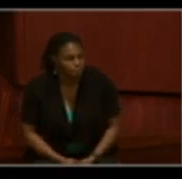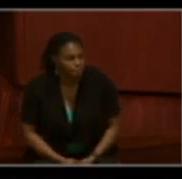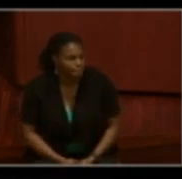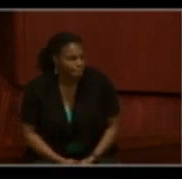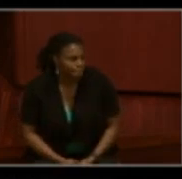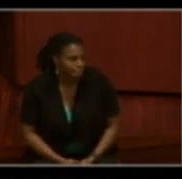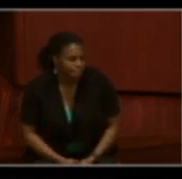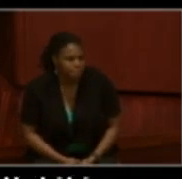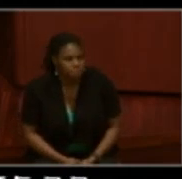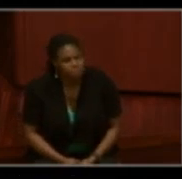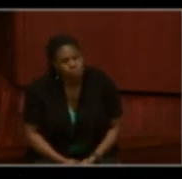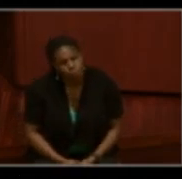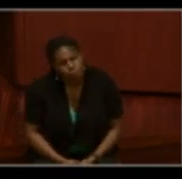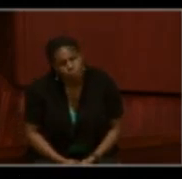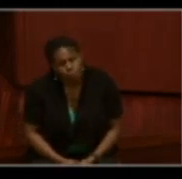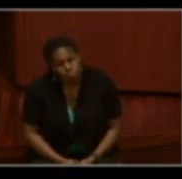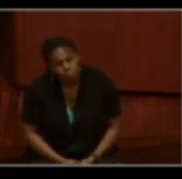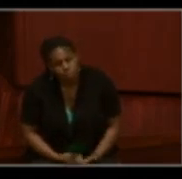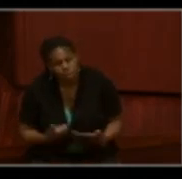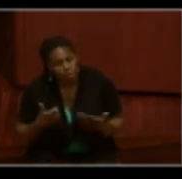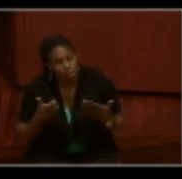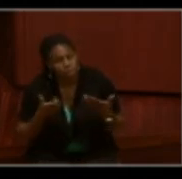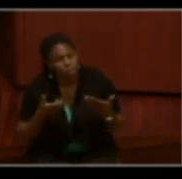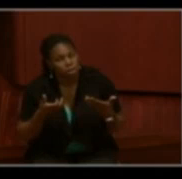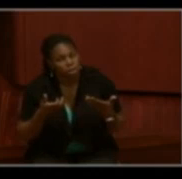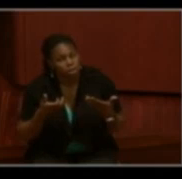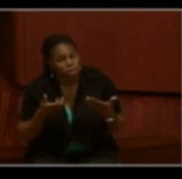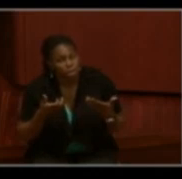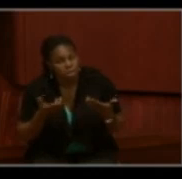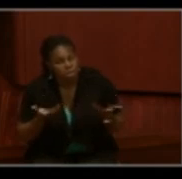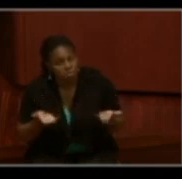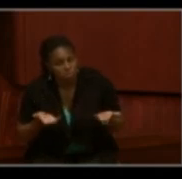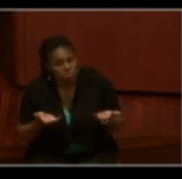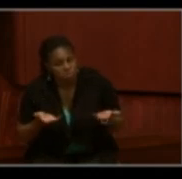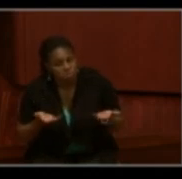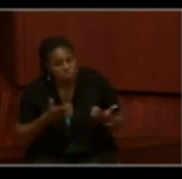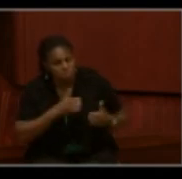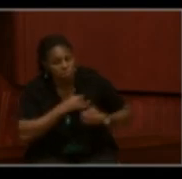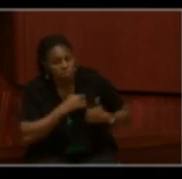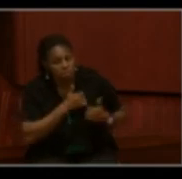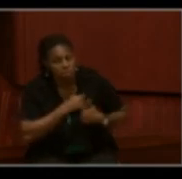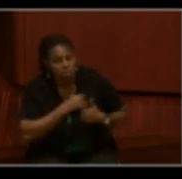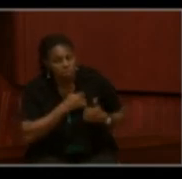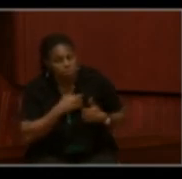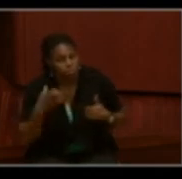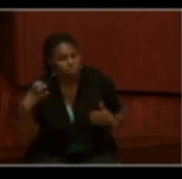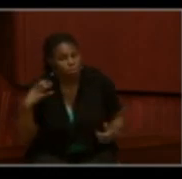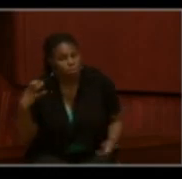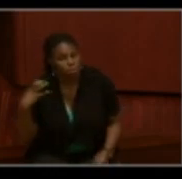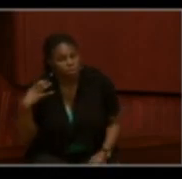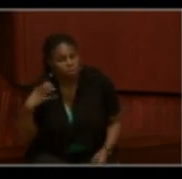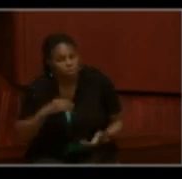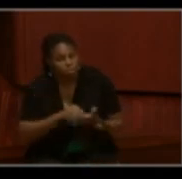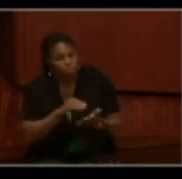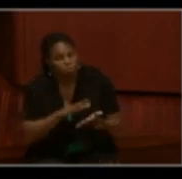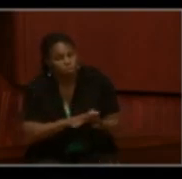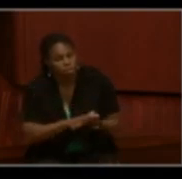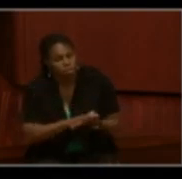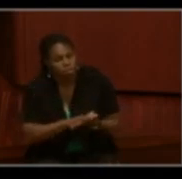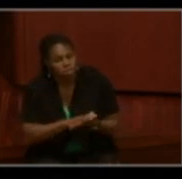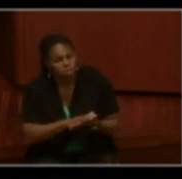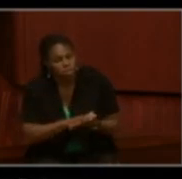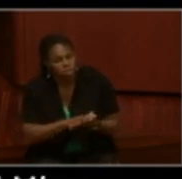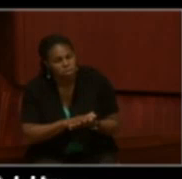The Army General Court-Martial records for the years 1918 and 1976 were also transferred to our facility. These are